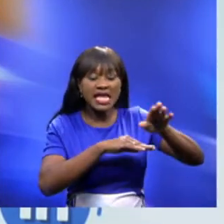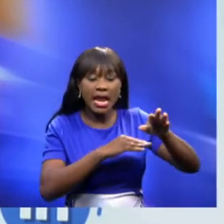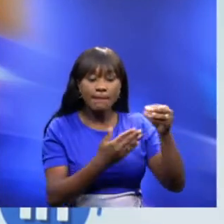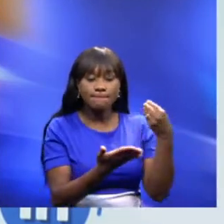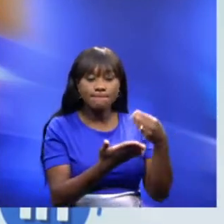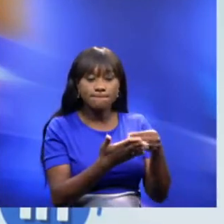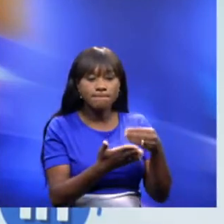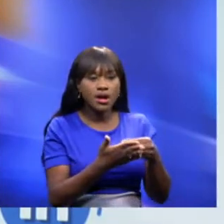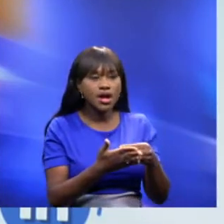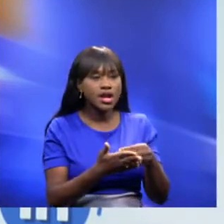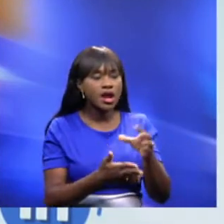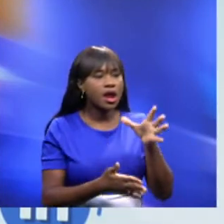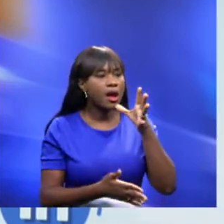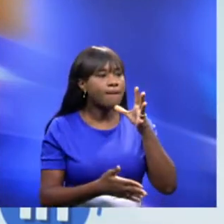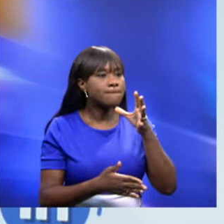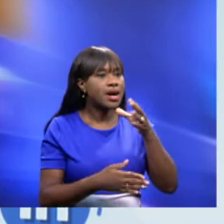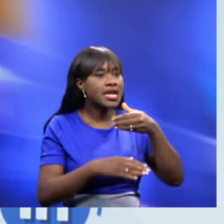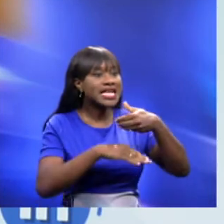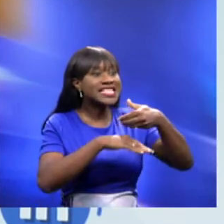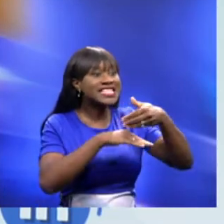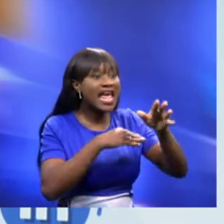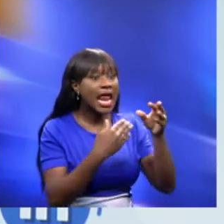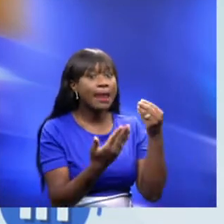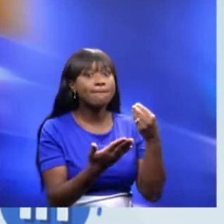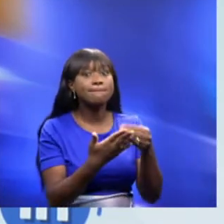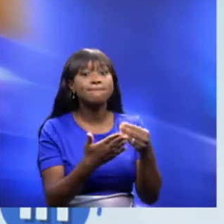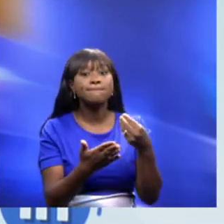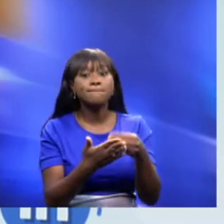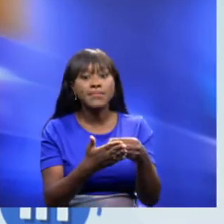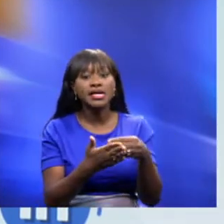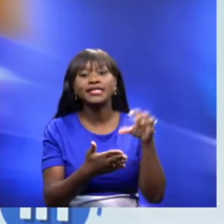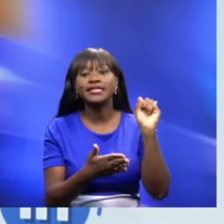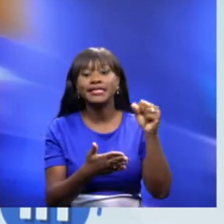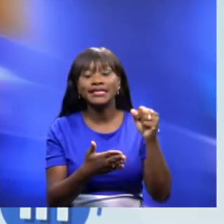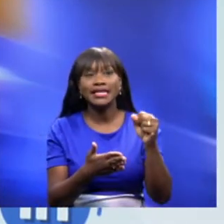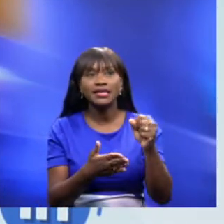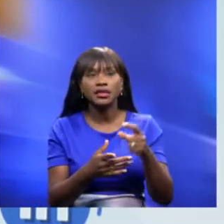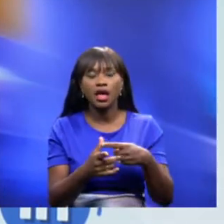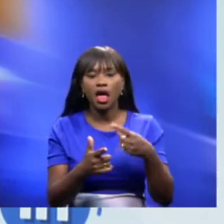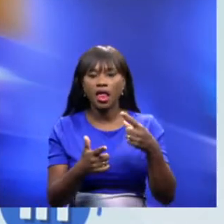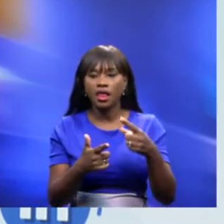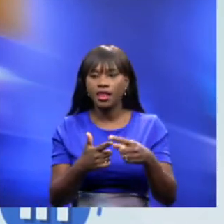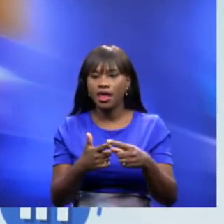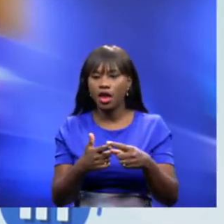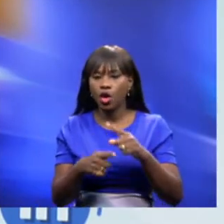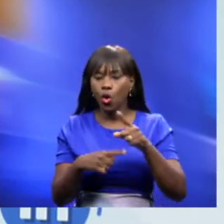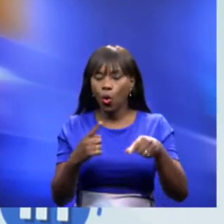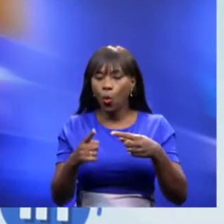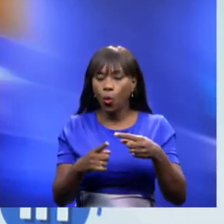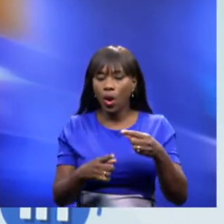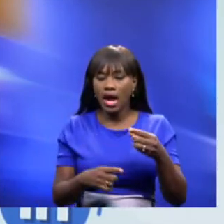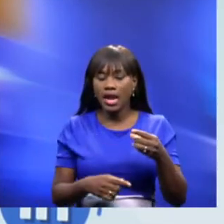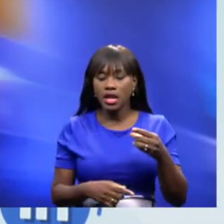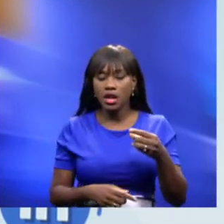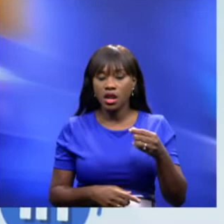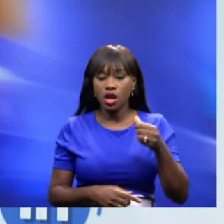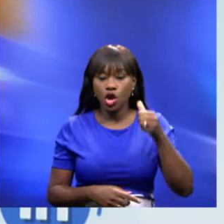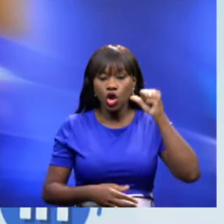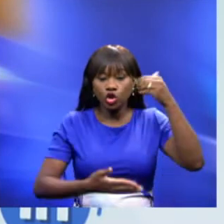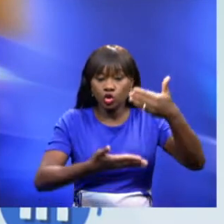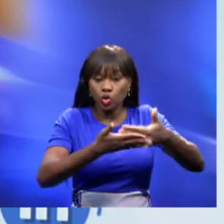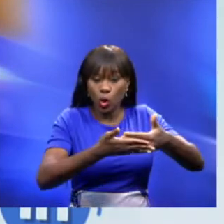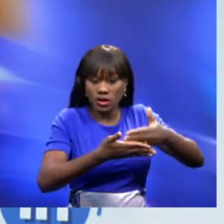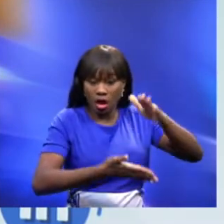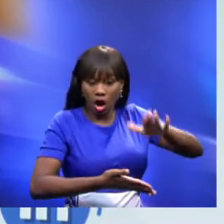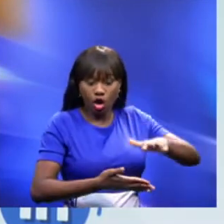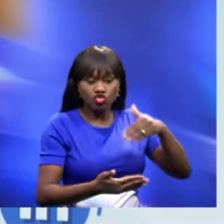mother wired a considerable amount of money, and only to realize when the daughter reached to the country,